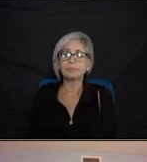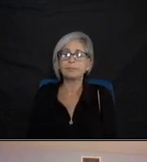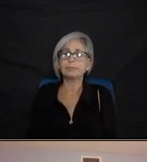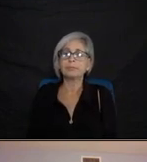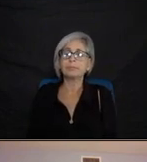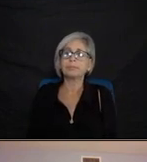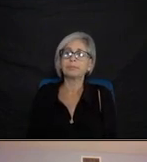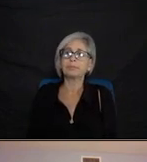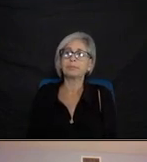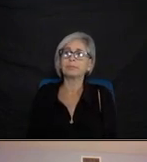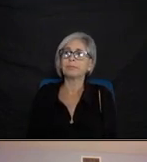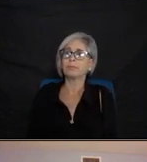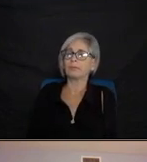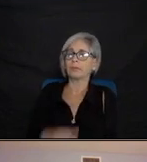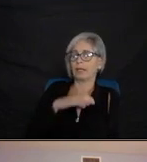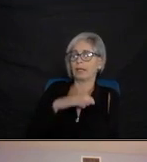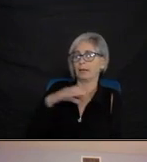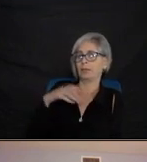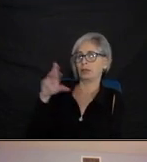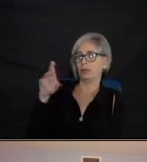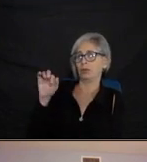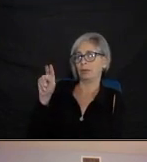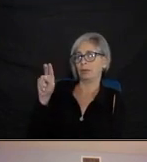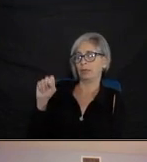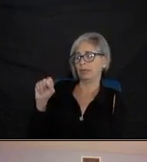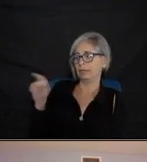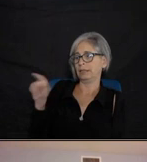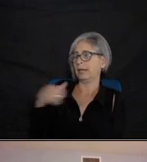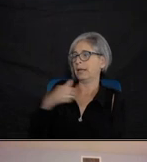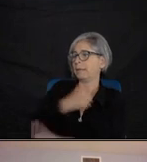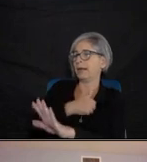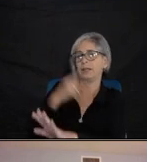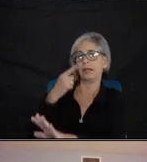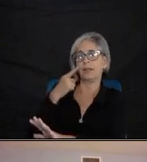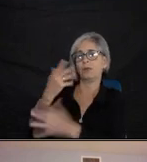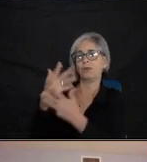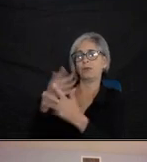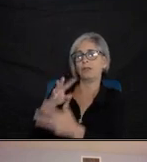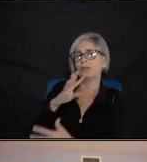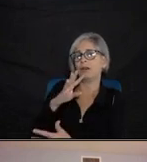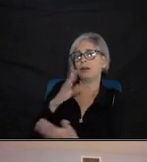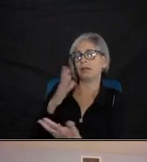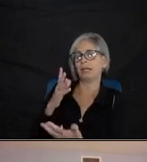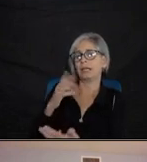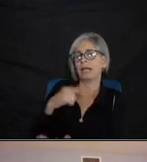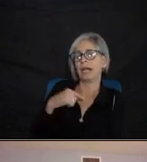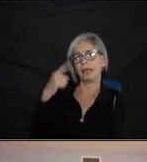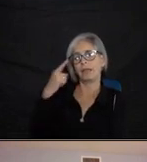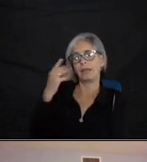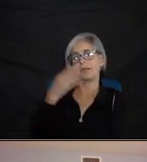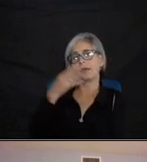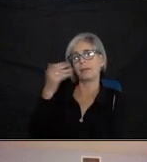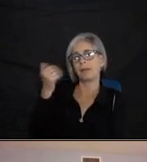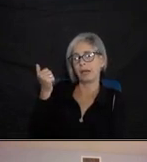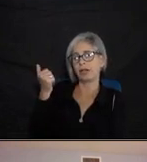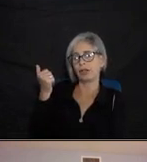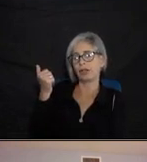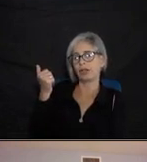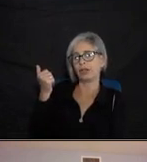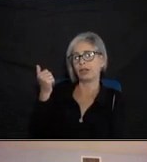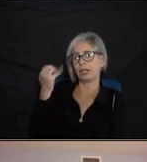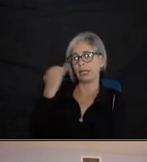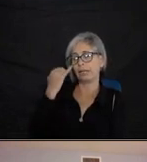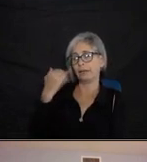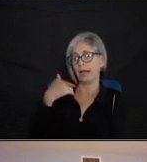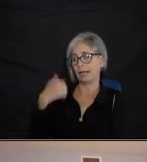that motion. Yes. Oh, I apologize, Vice Mayor. I thought you were done talking. I was just going to say, I think the better, if I